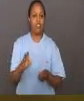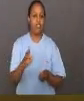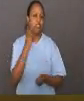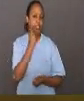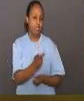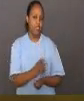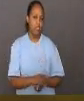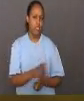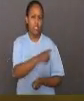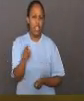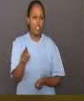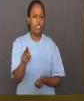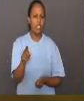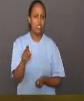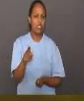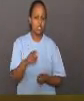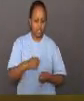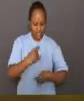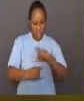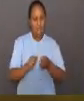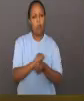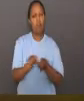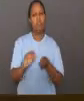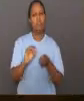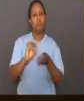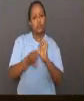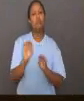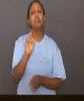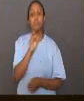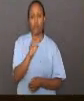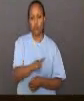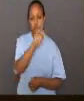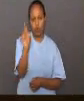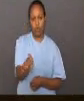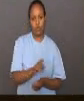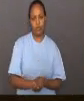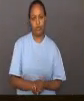Students, can you explain what genocide is?